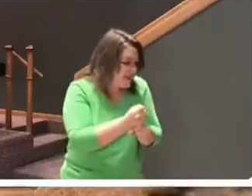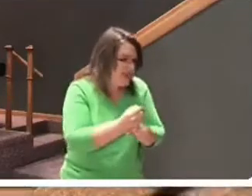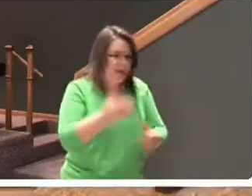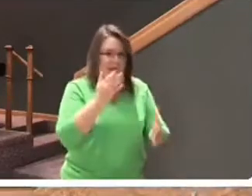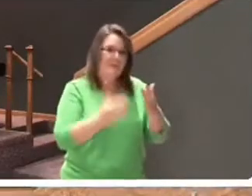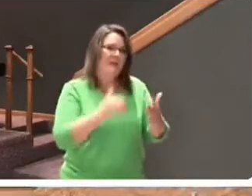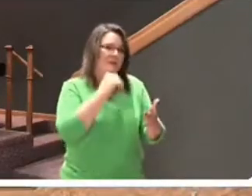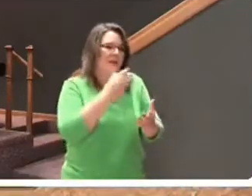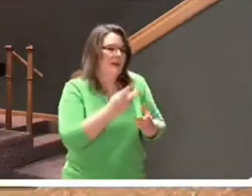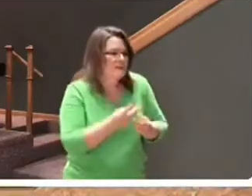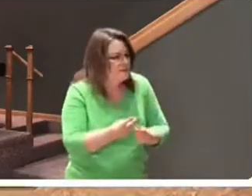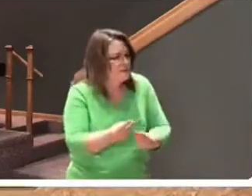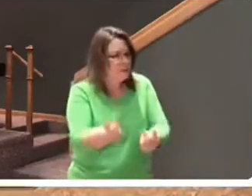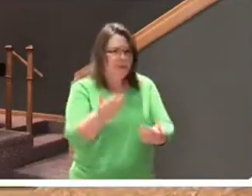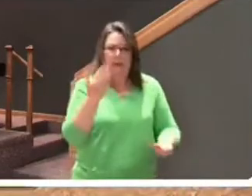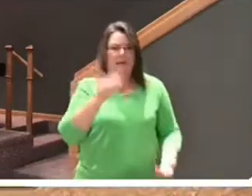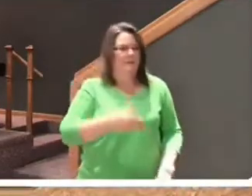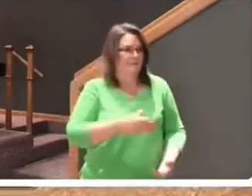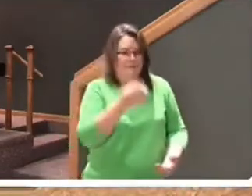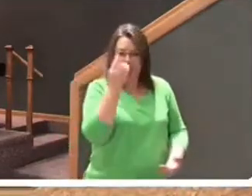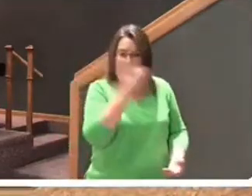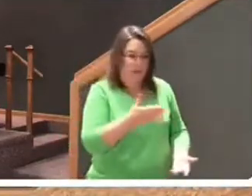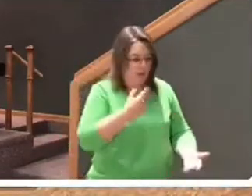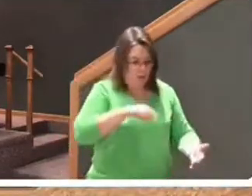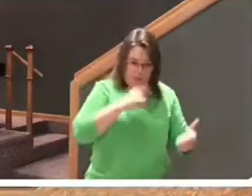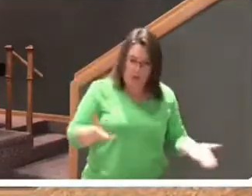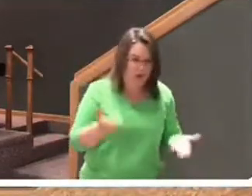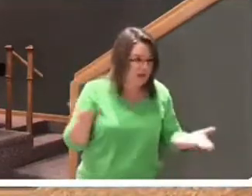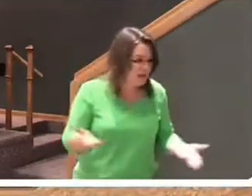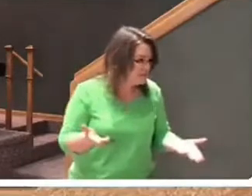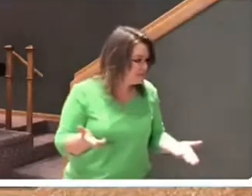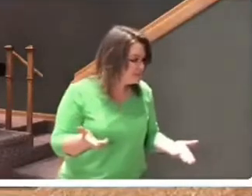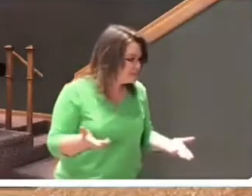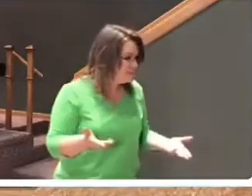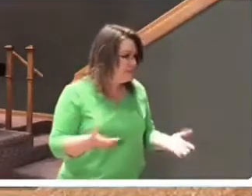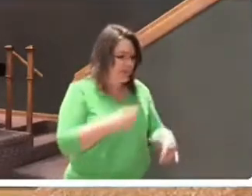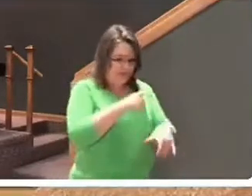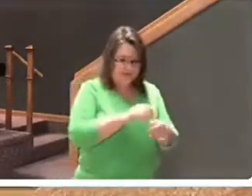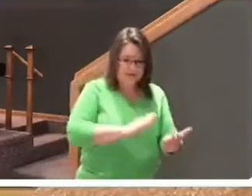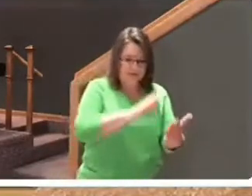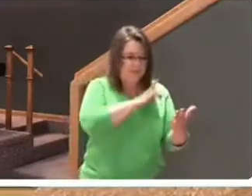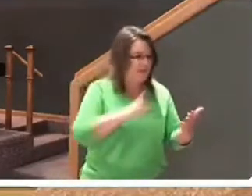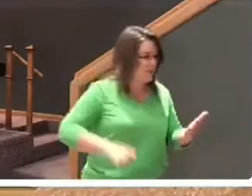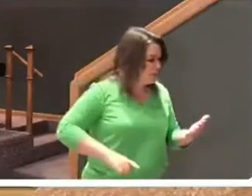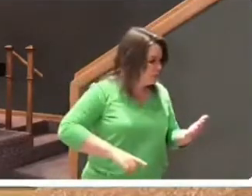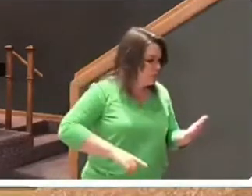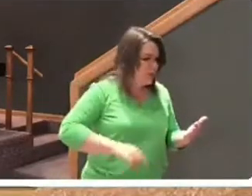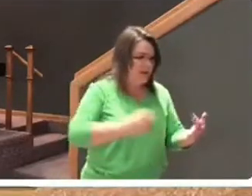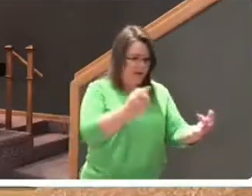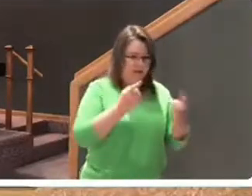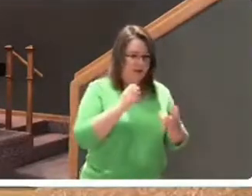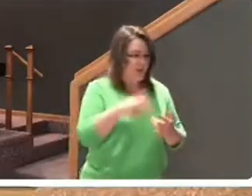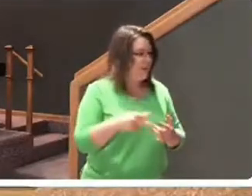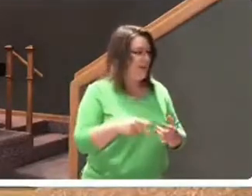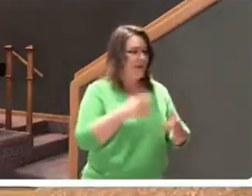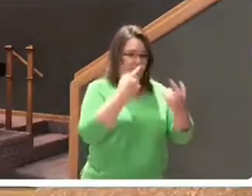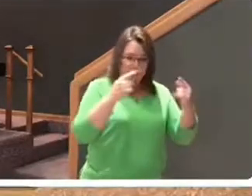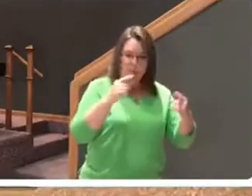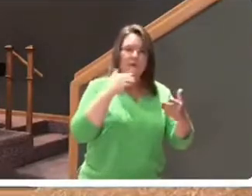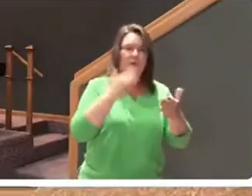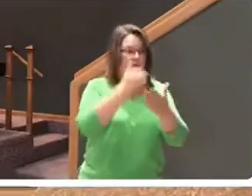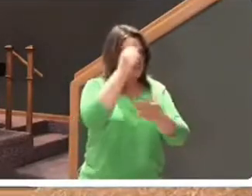didn't go smoothly. I don't care. We're here in these times before the Lord returns proclaiming the goodness